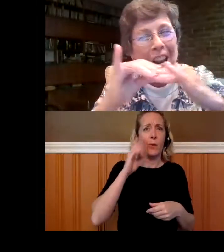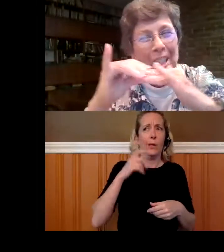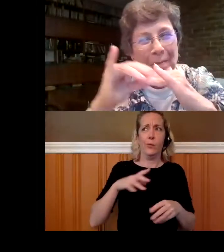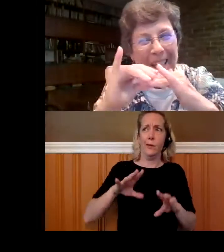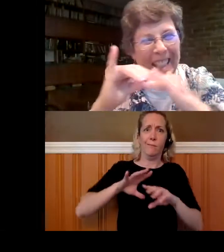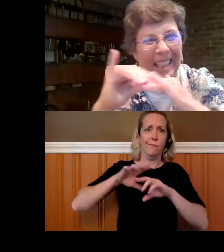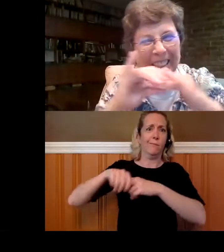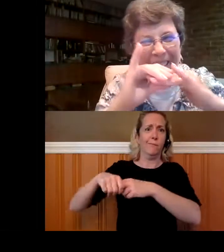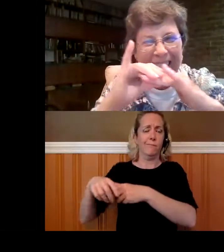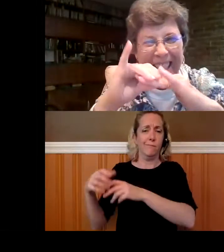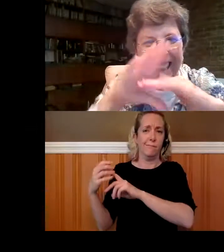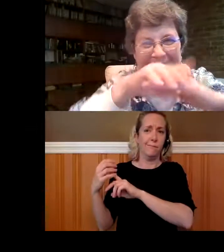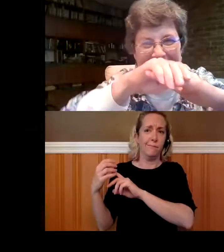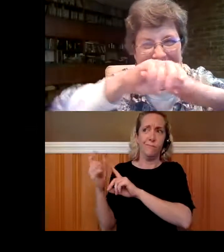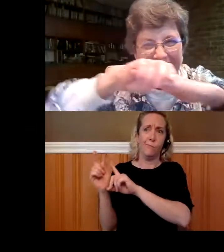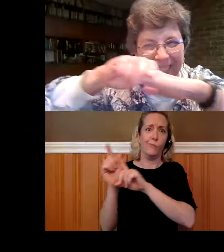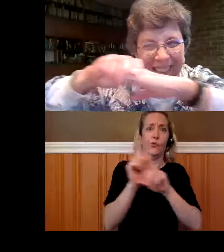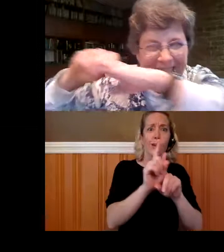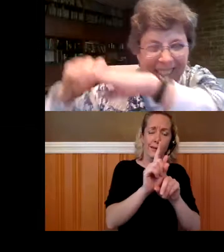here, come this way.